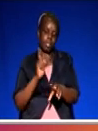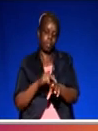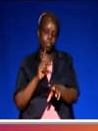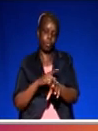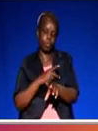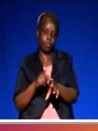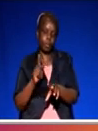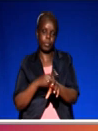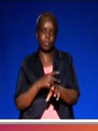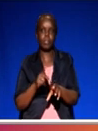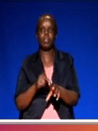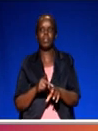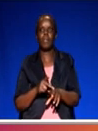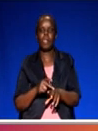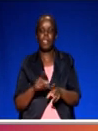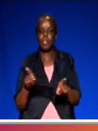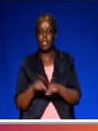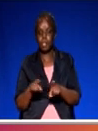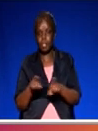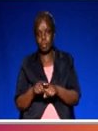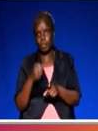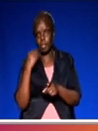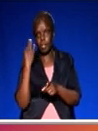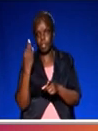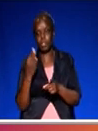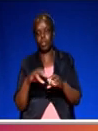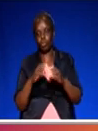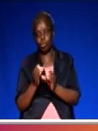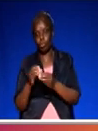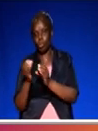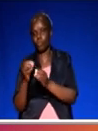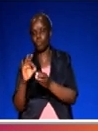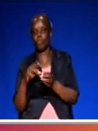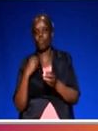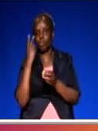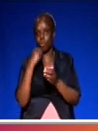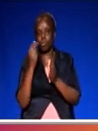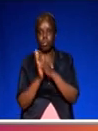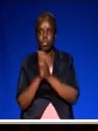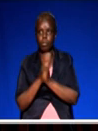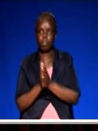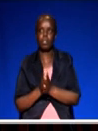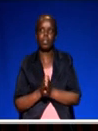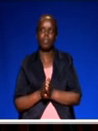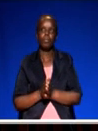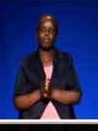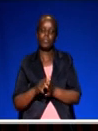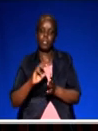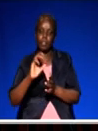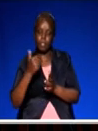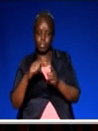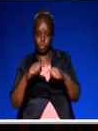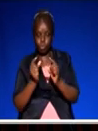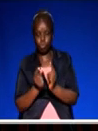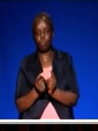riddles. So those are the three major categories of oral narratives. The first